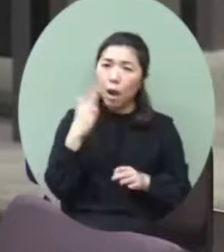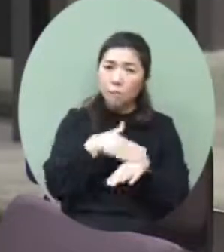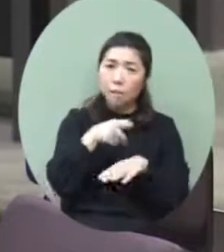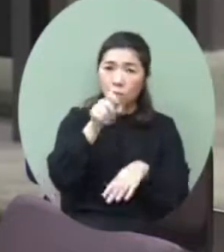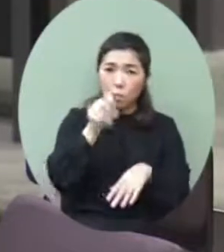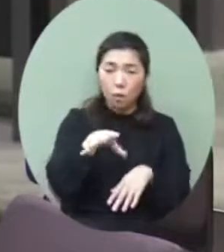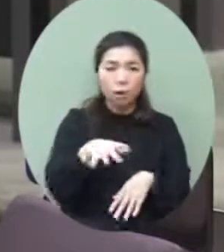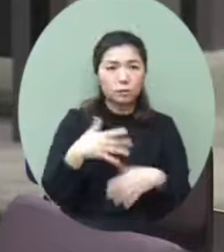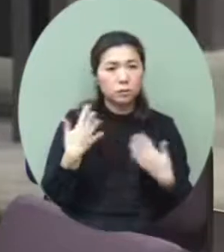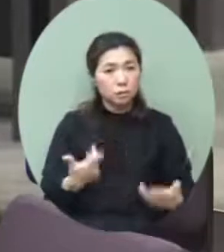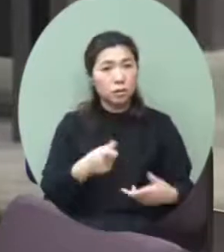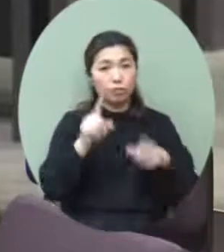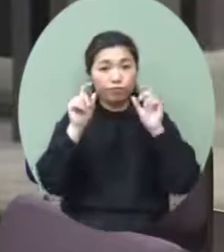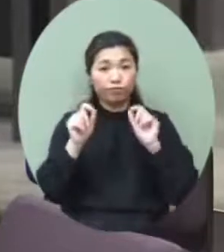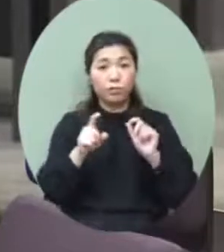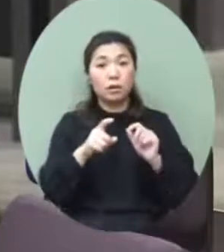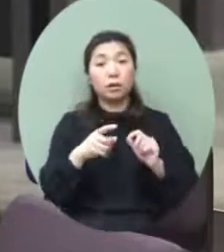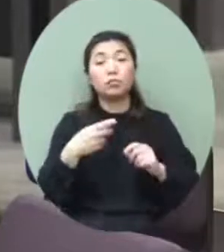a plateau.